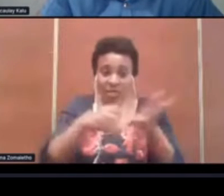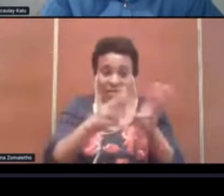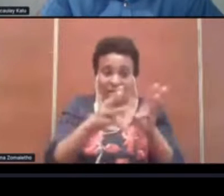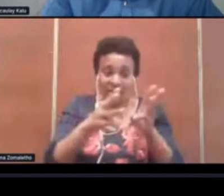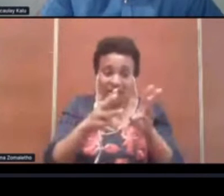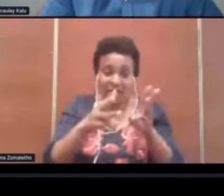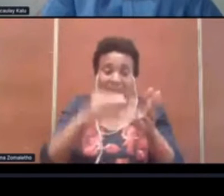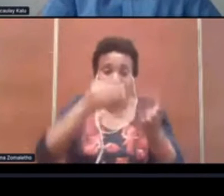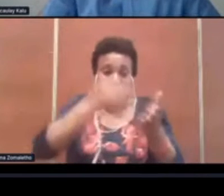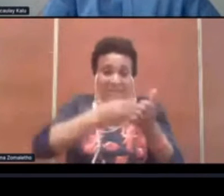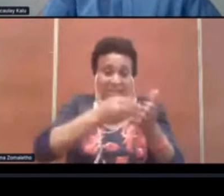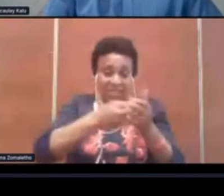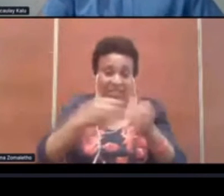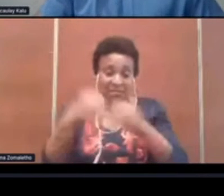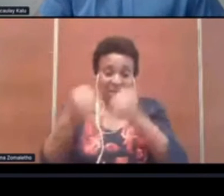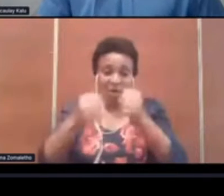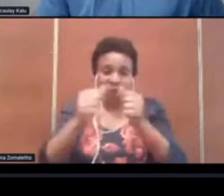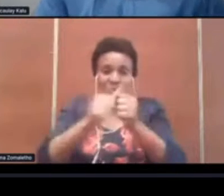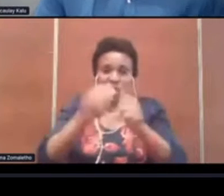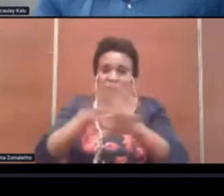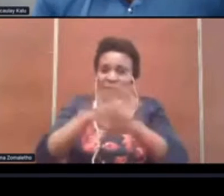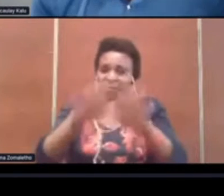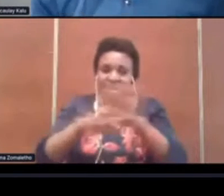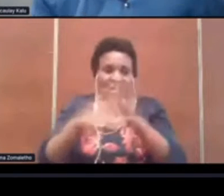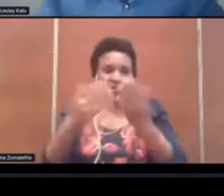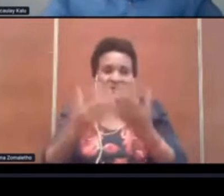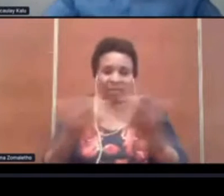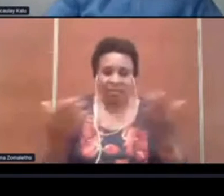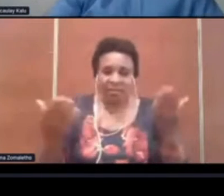purchasing power and all these things, in terms of,